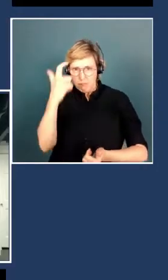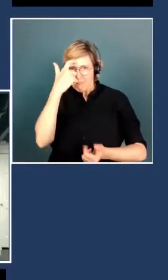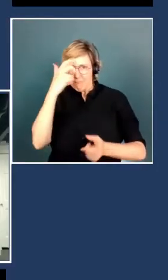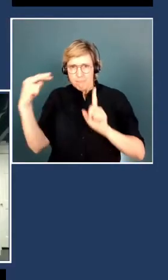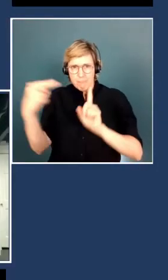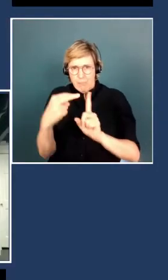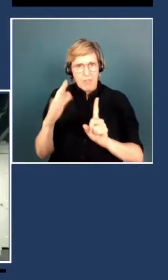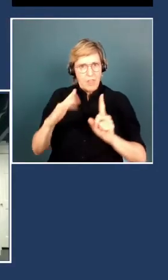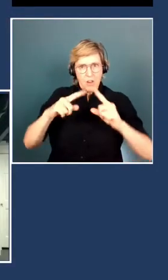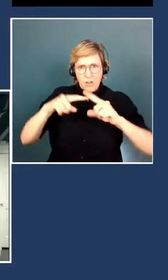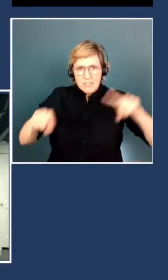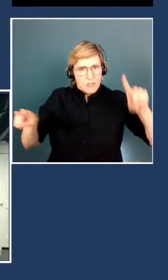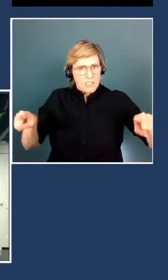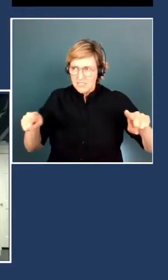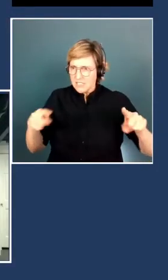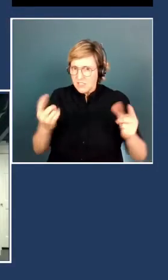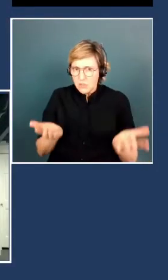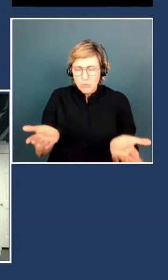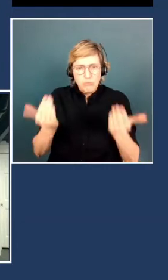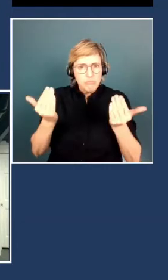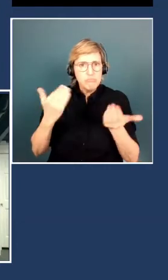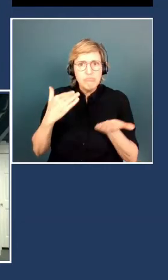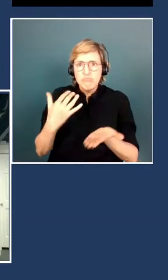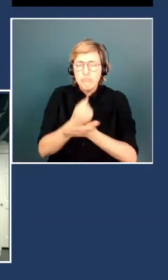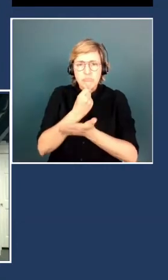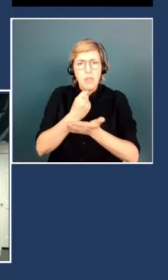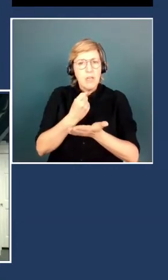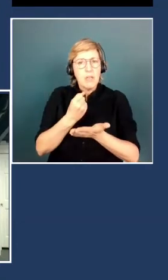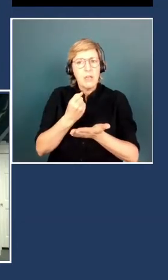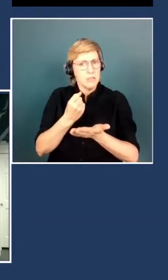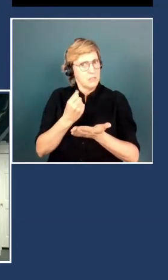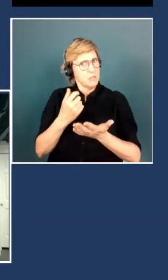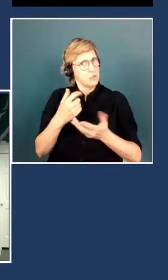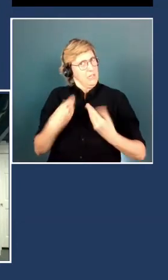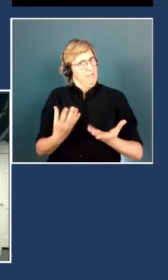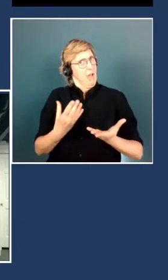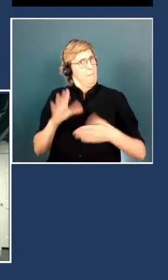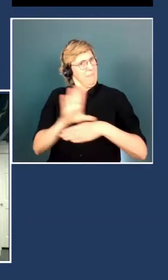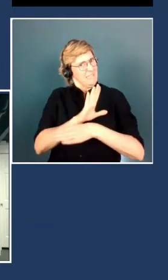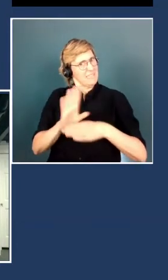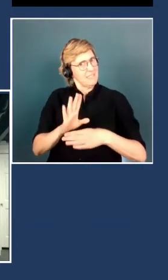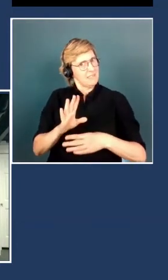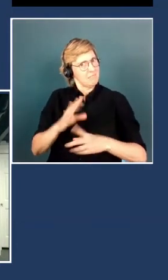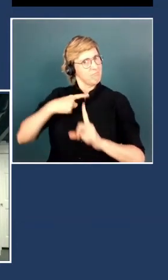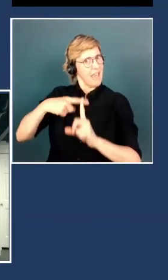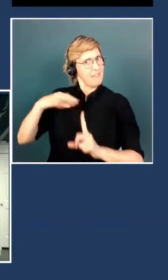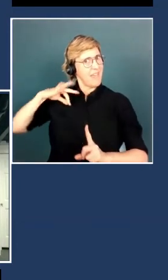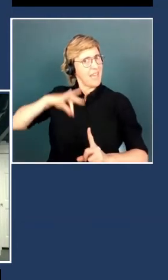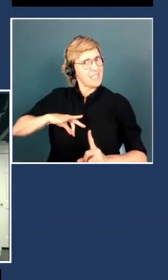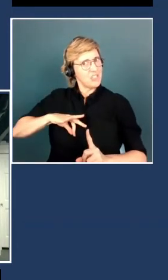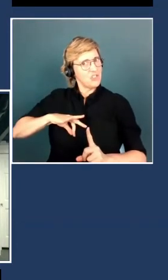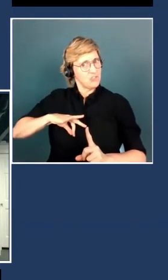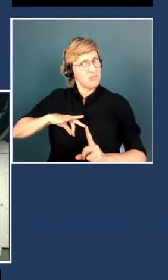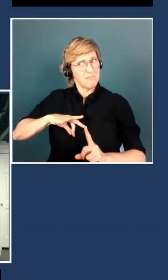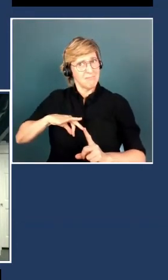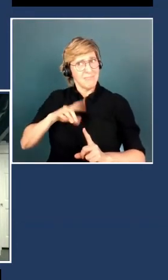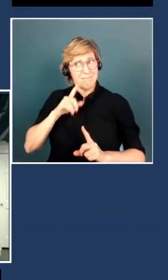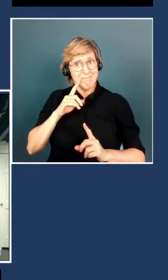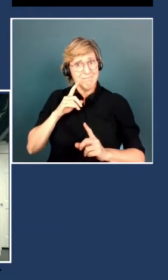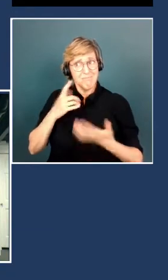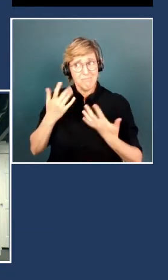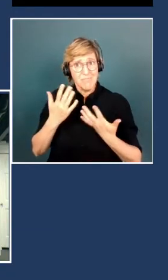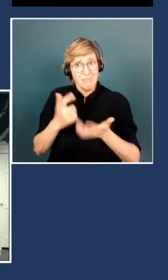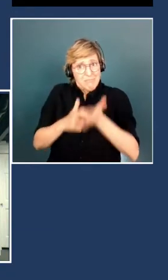bring to kind of our business advantage. So there's a lot of business imperative in the initiatives that we